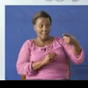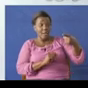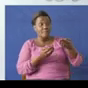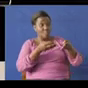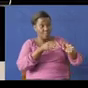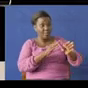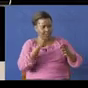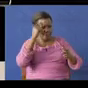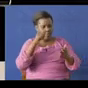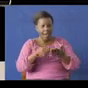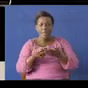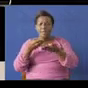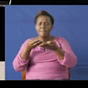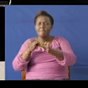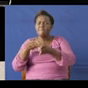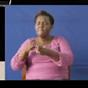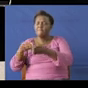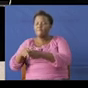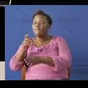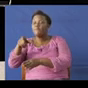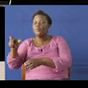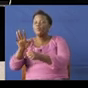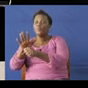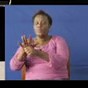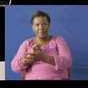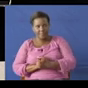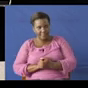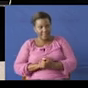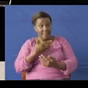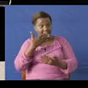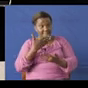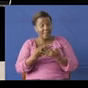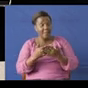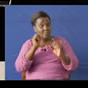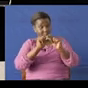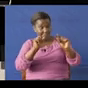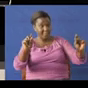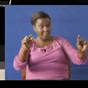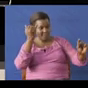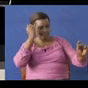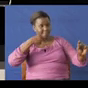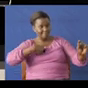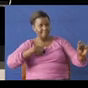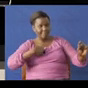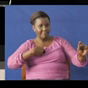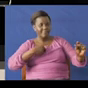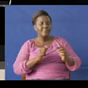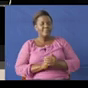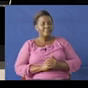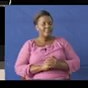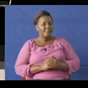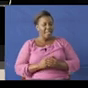Mortality. Mortality means death, especially on a large scale. Example of a sentence.